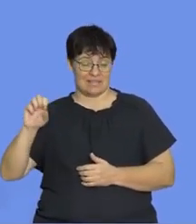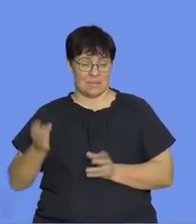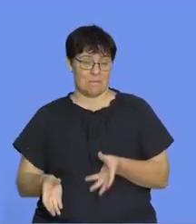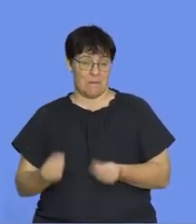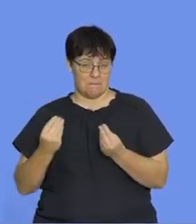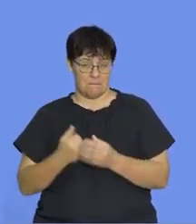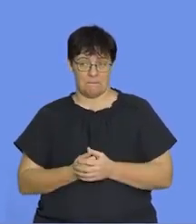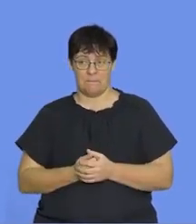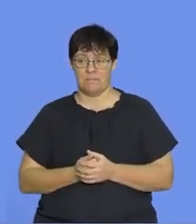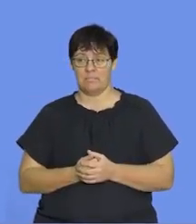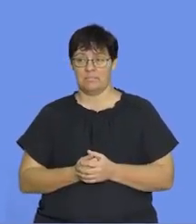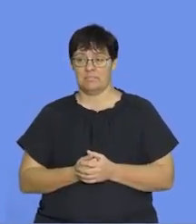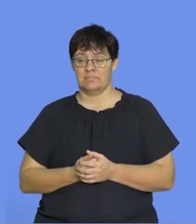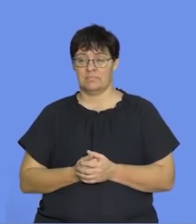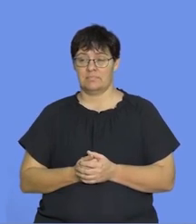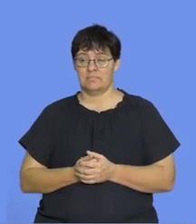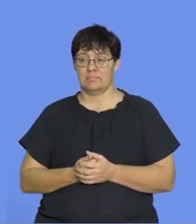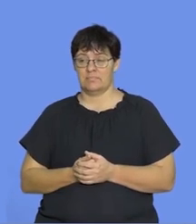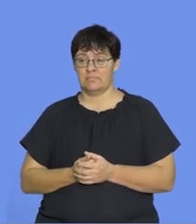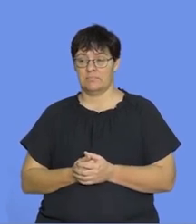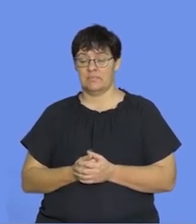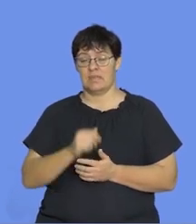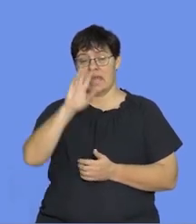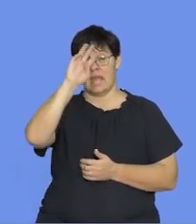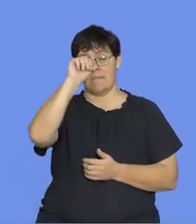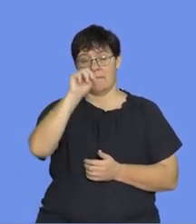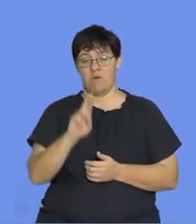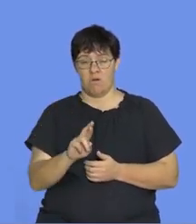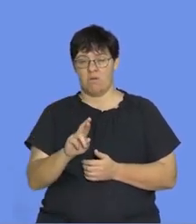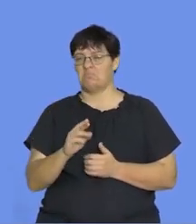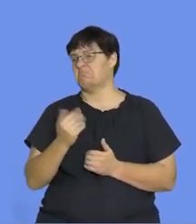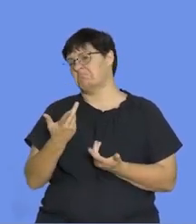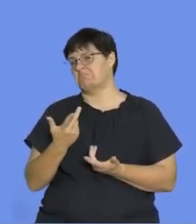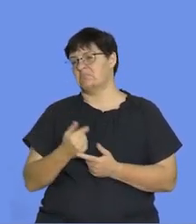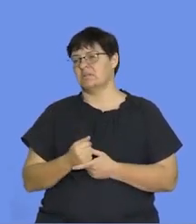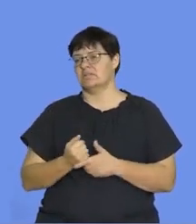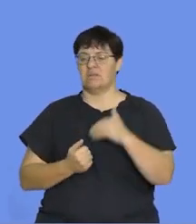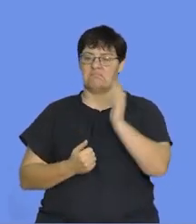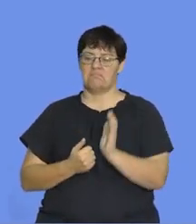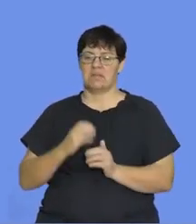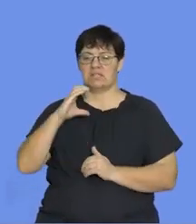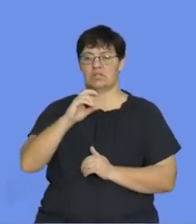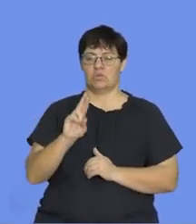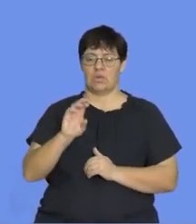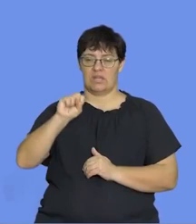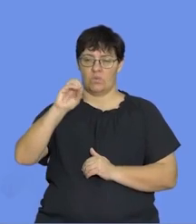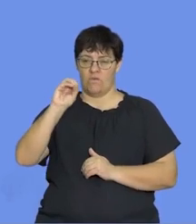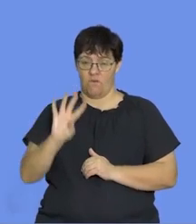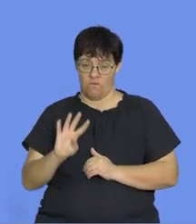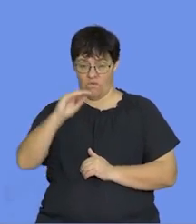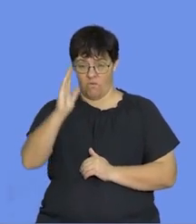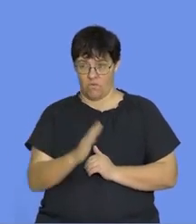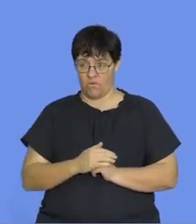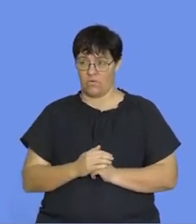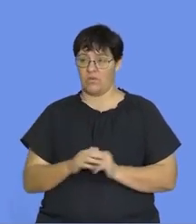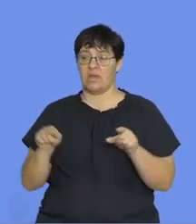relative molecular mass, Mr, let's say, of copper sulfate, for argument's sake, it will be the atomic